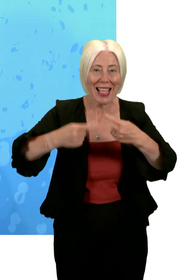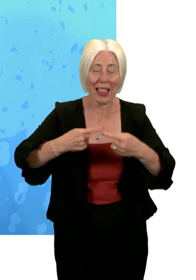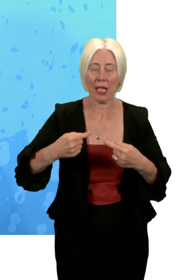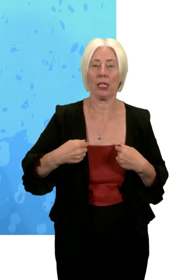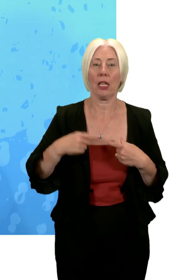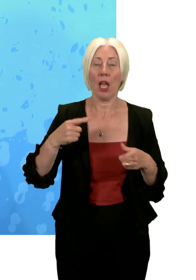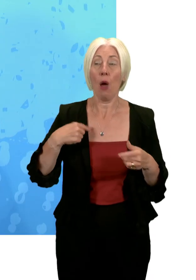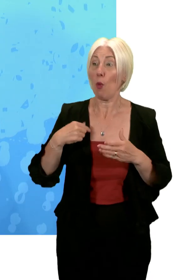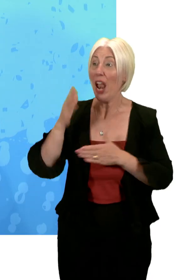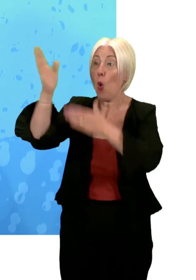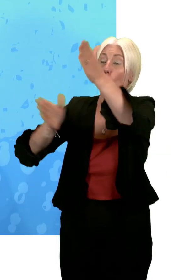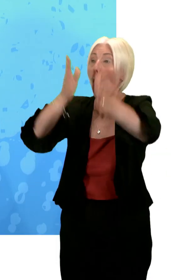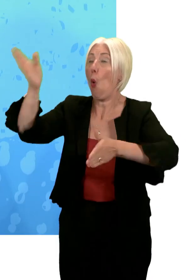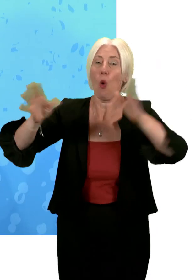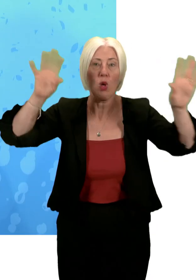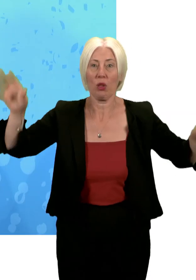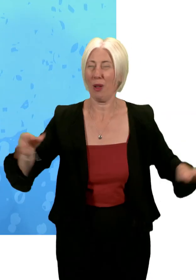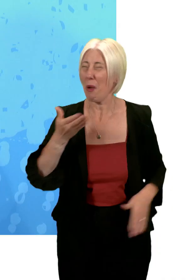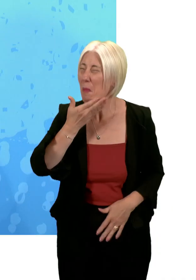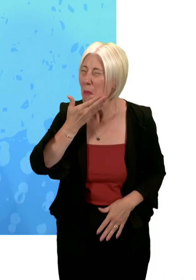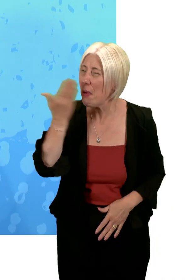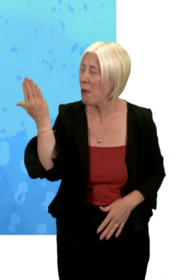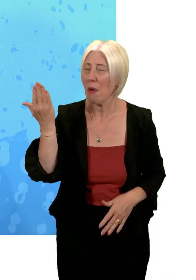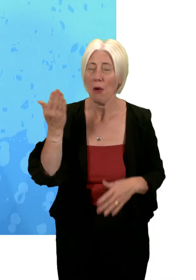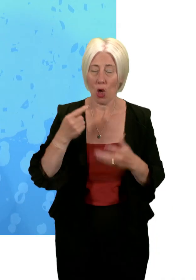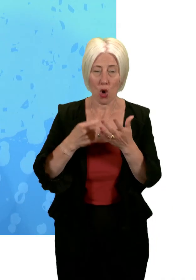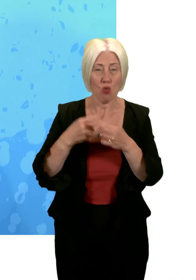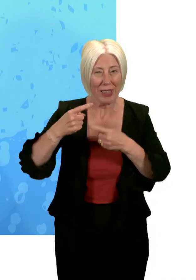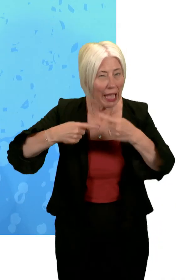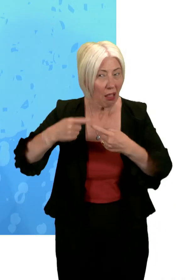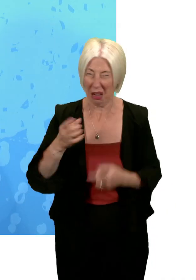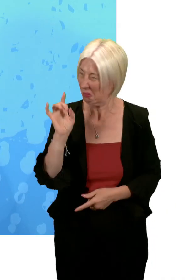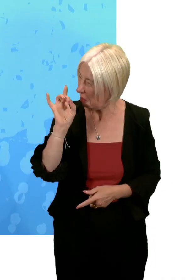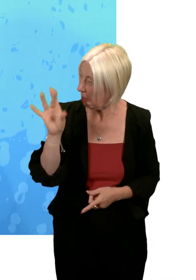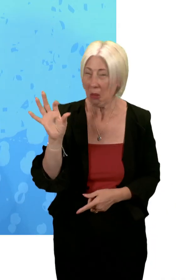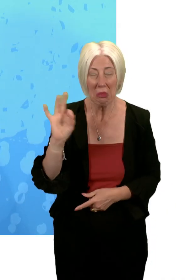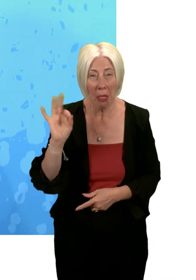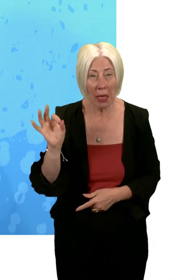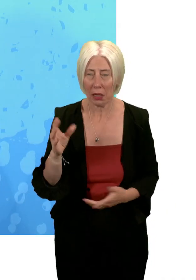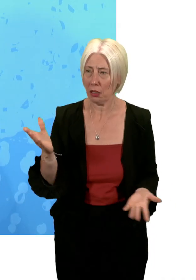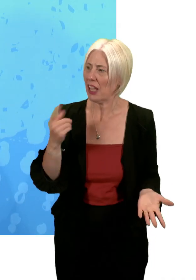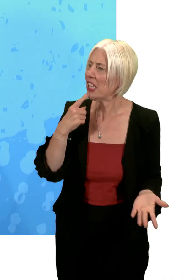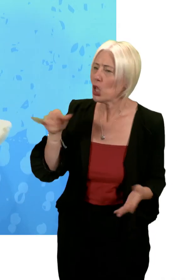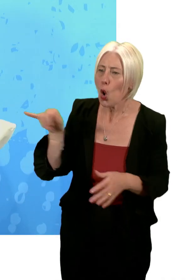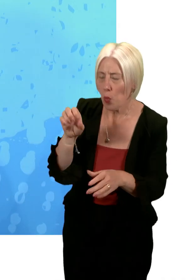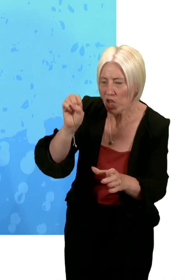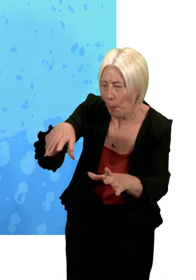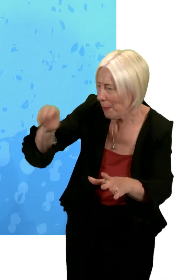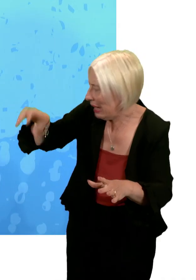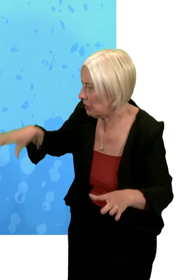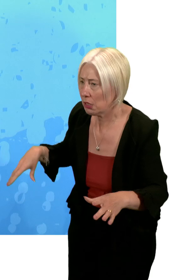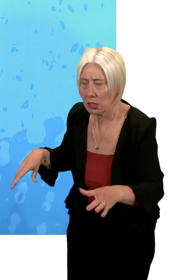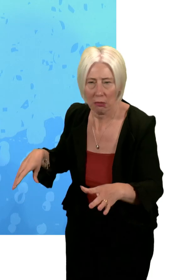there's zero recycling at all. When you say to someone, what bin does that go in? They go, well, we've